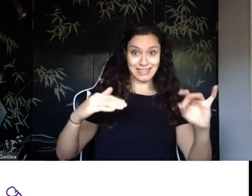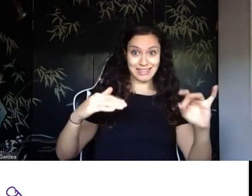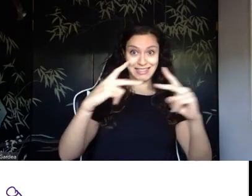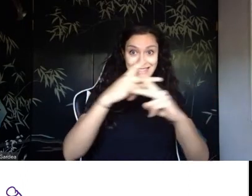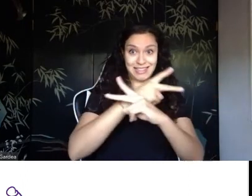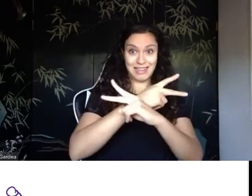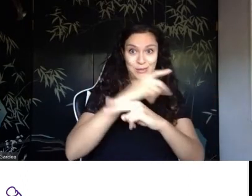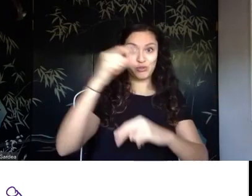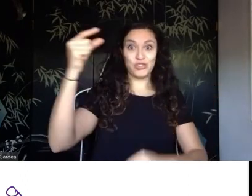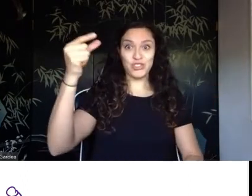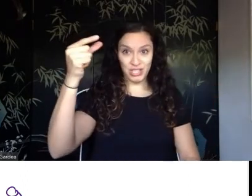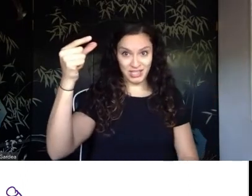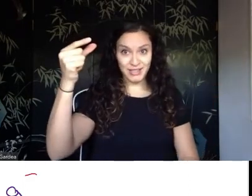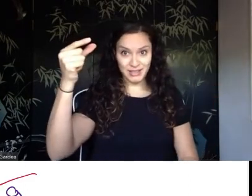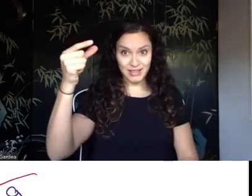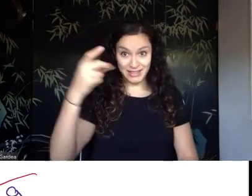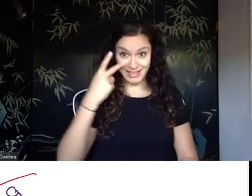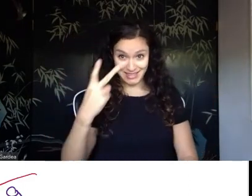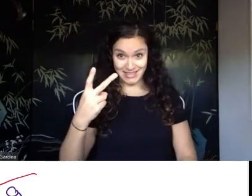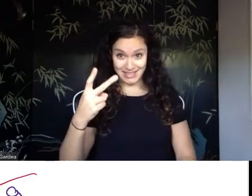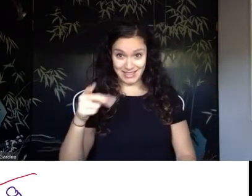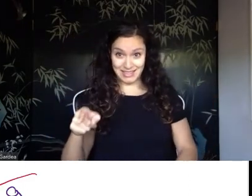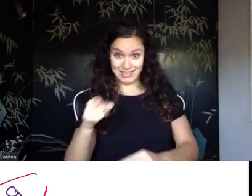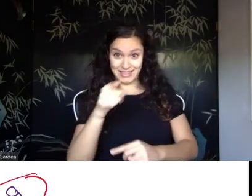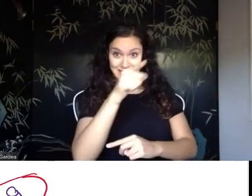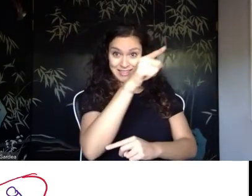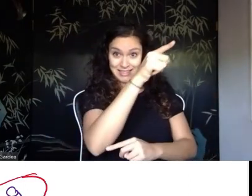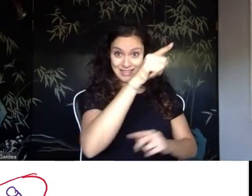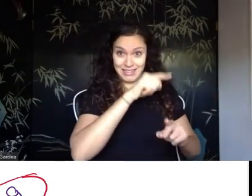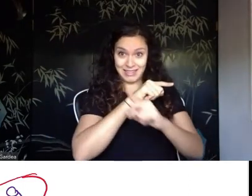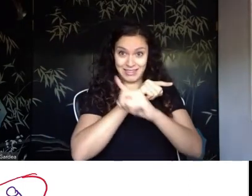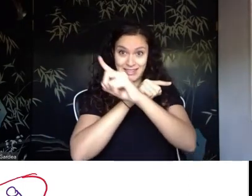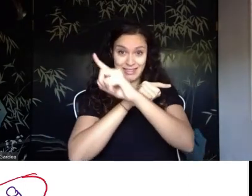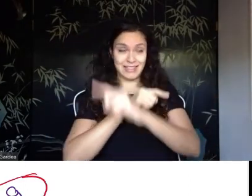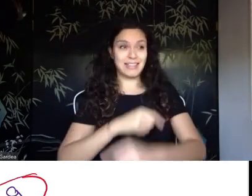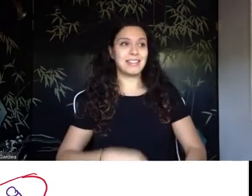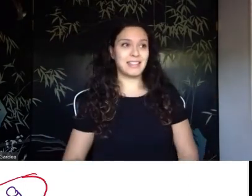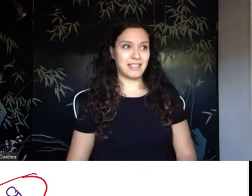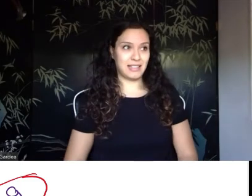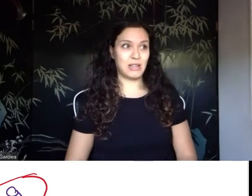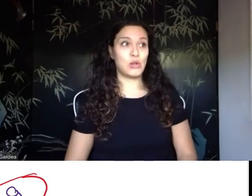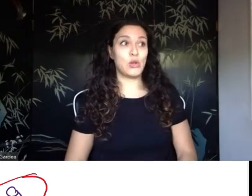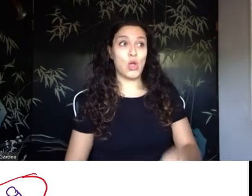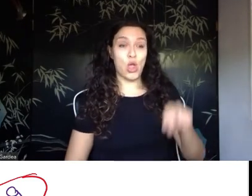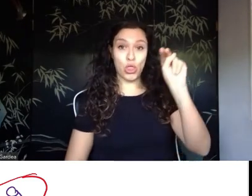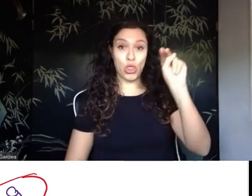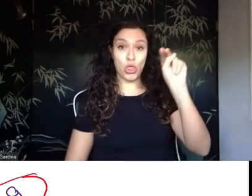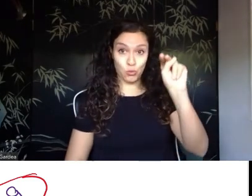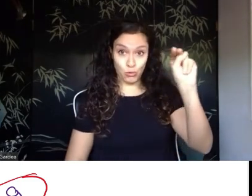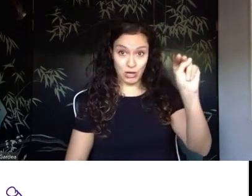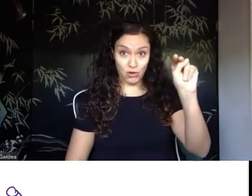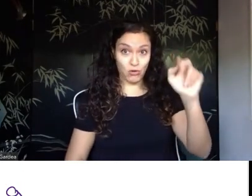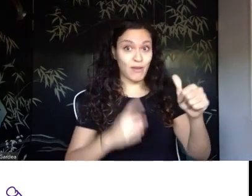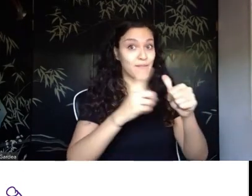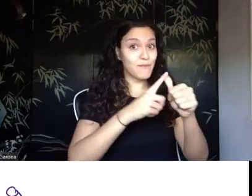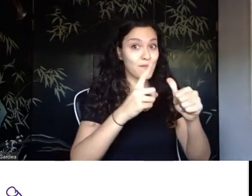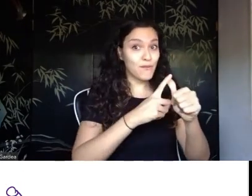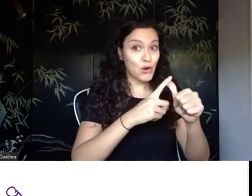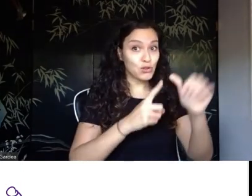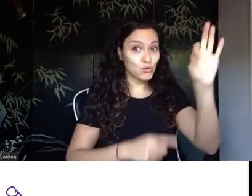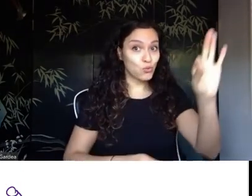here, equals 18 times G. So it's the